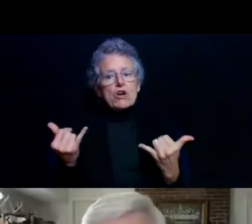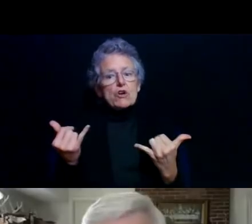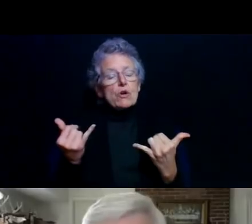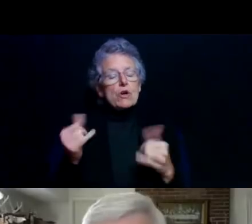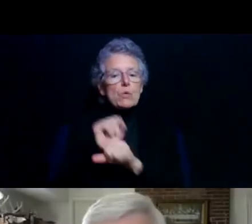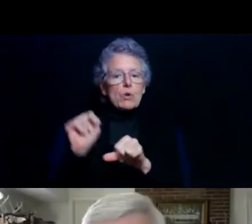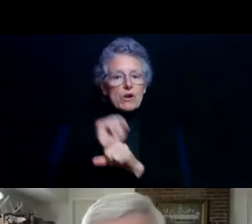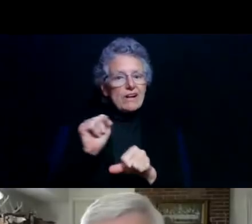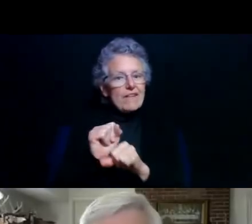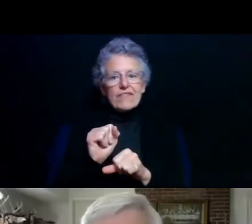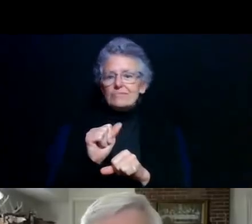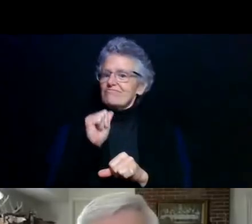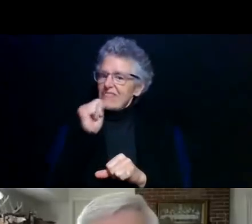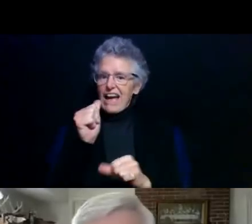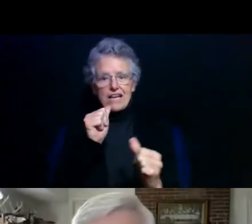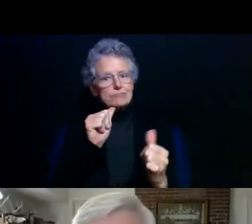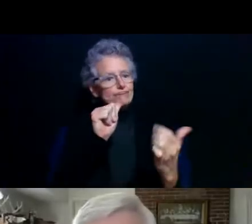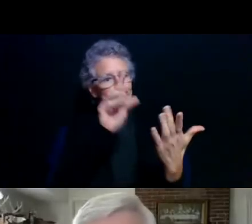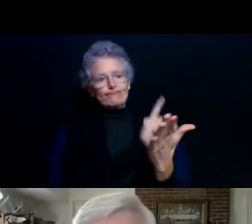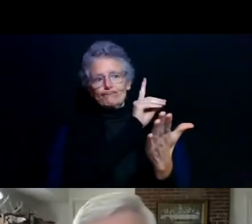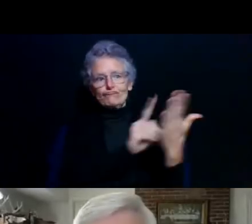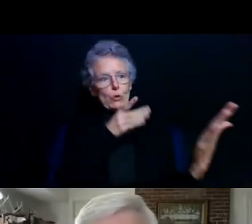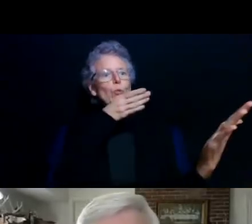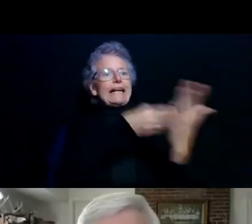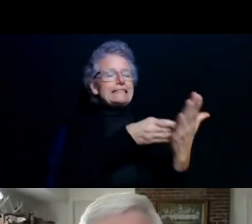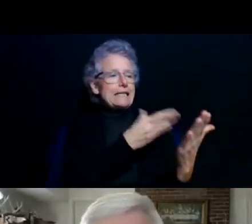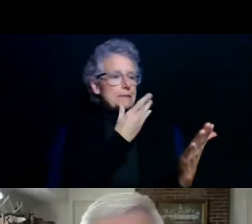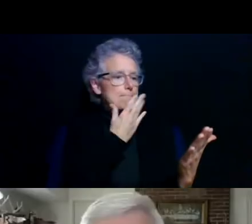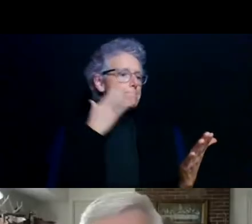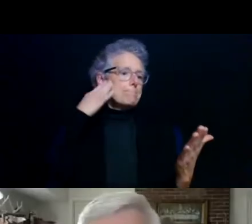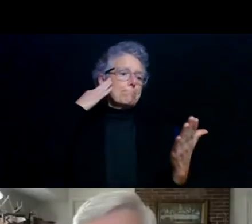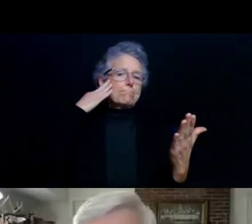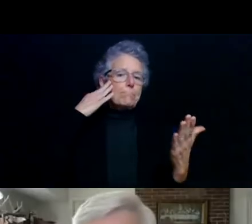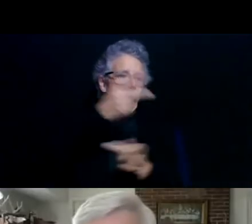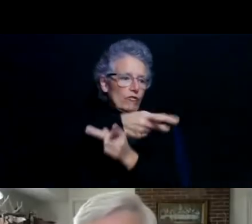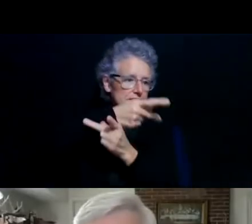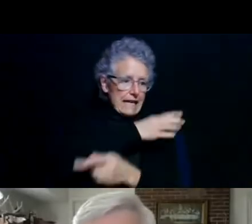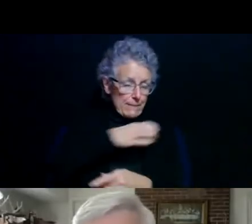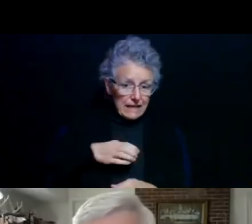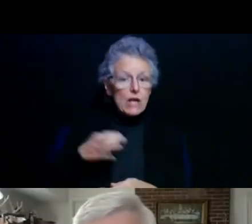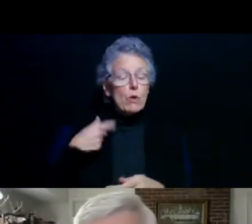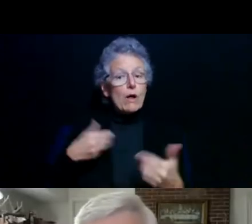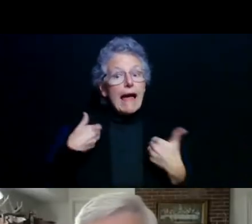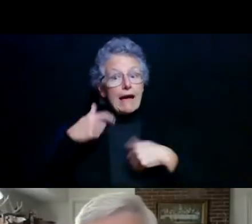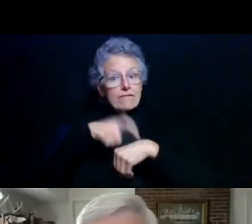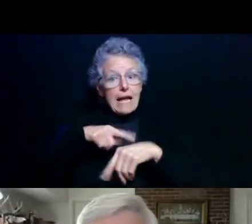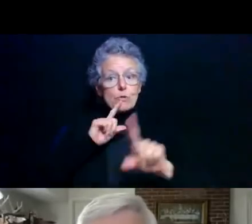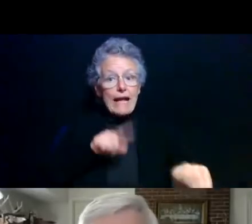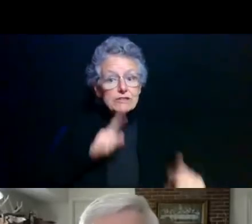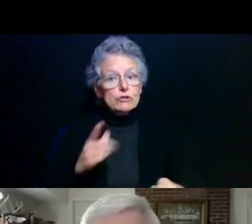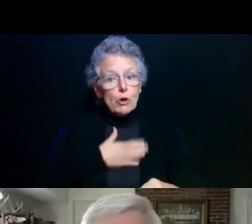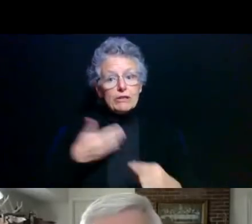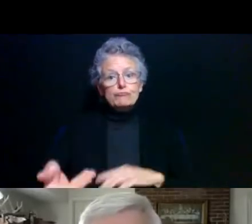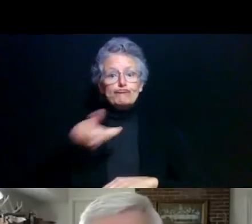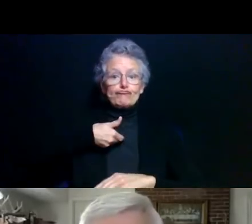Committee. We'll have time for questions and answers, so please submit any questions now or as we go along into the chat box. First,